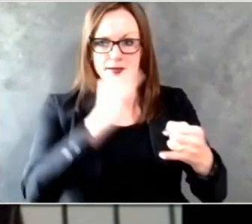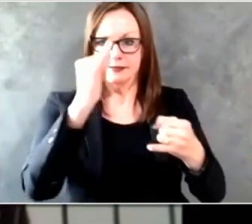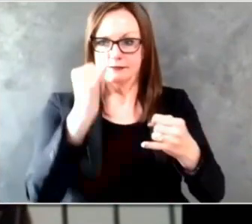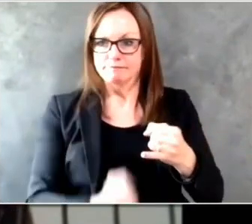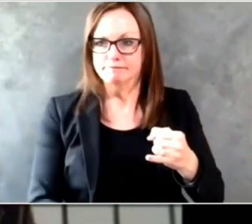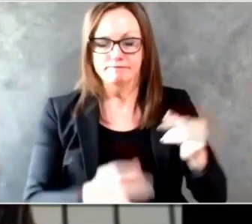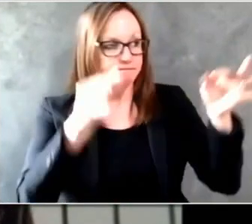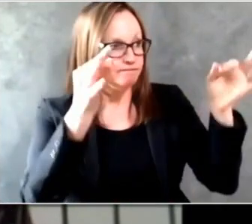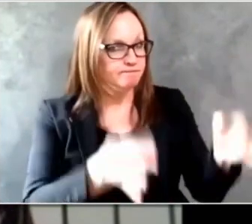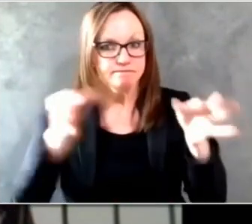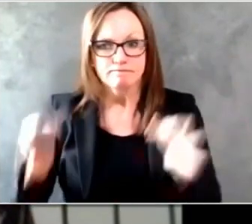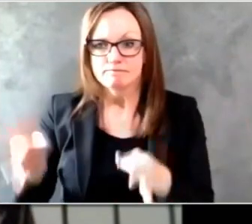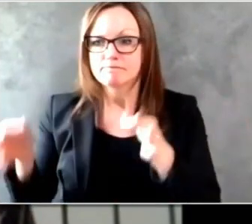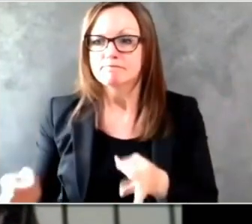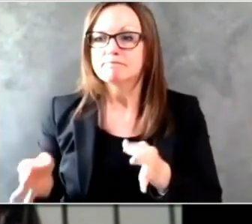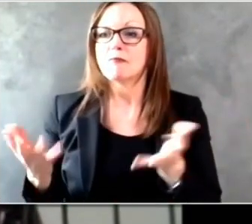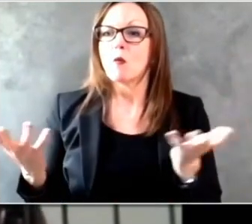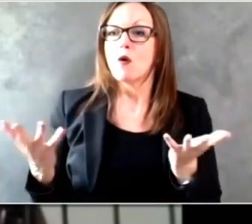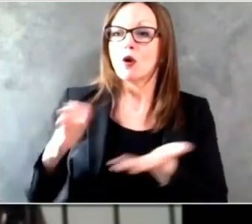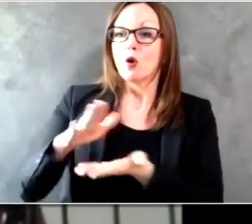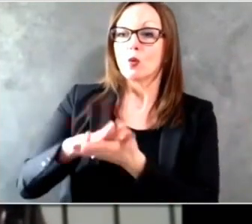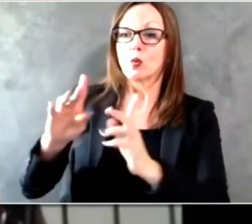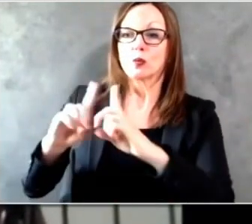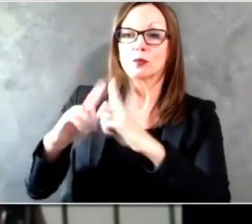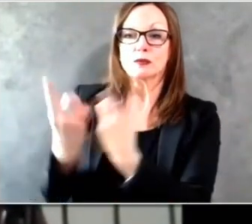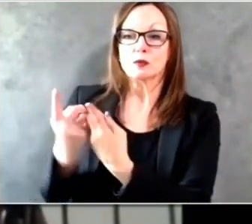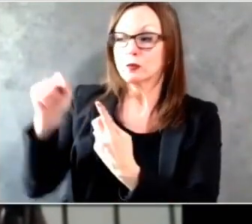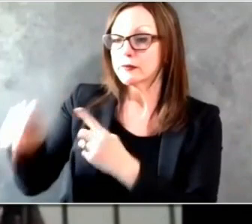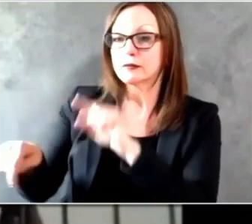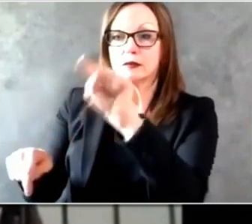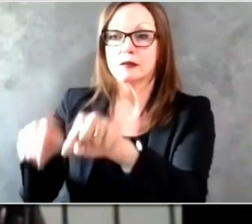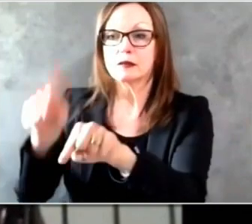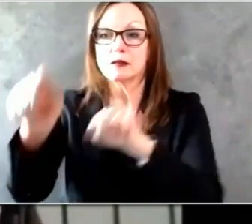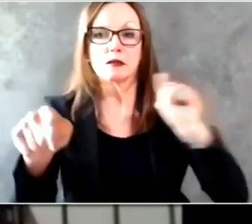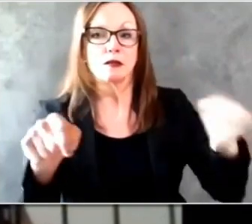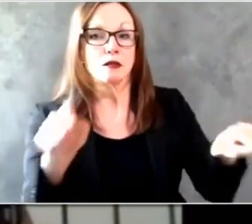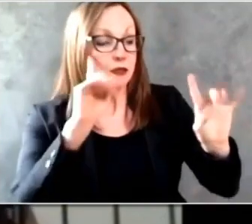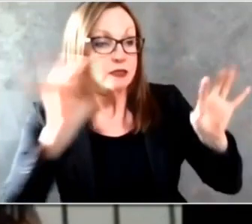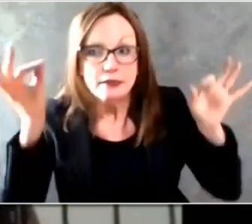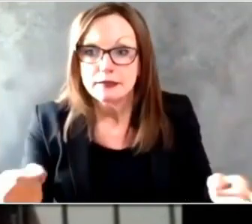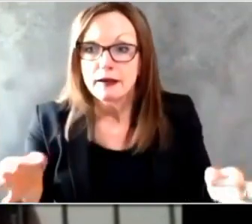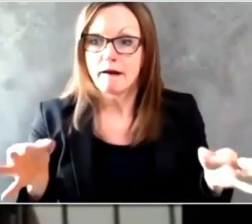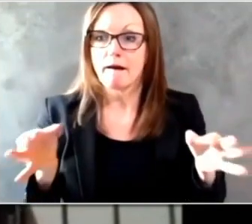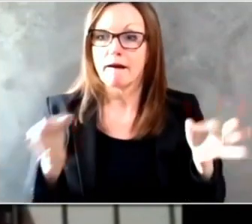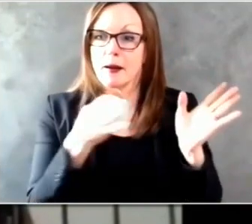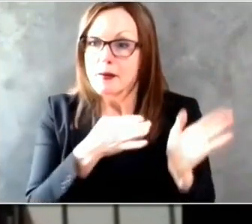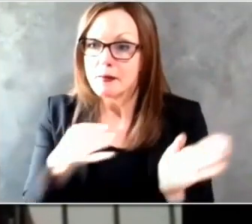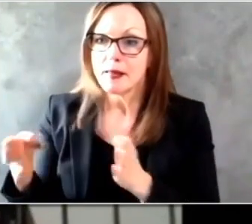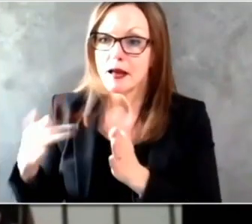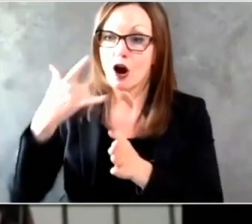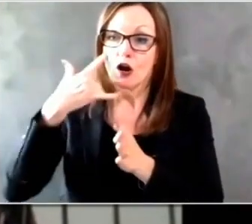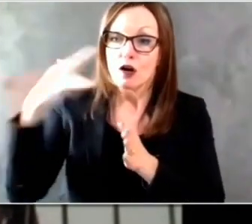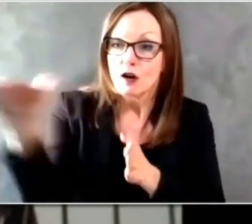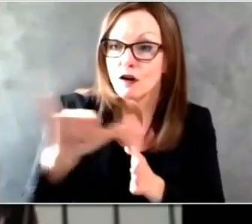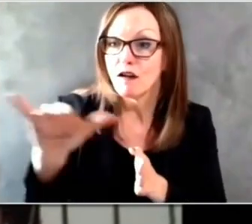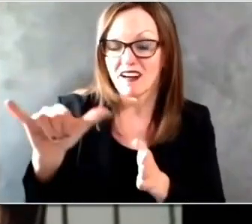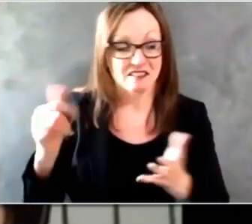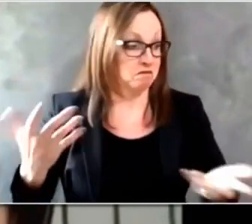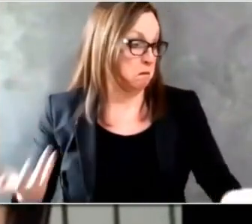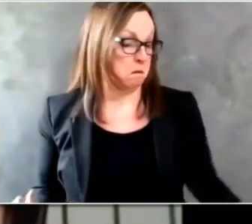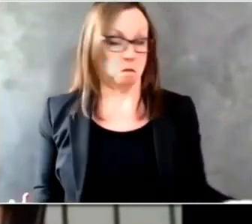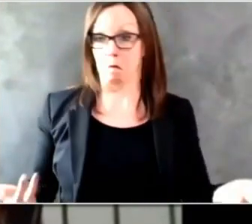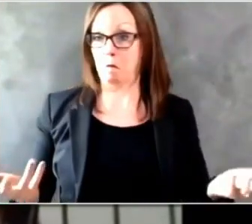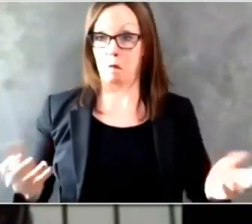really anticipate, you know, what the disease activity level is going to be as a result of, you know, school